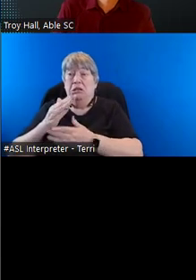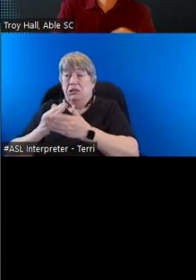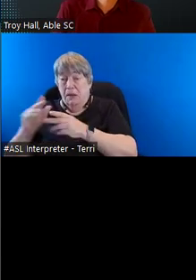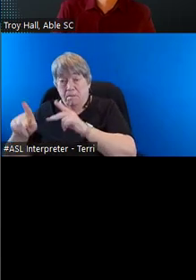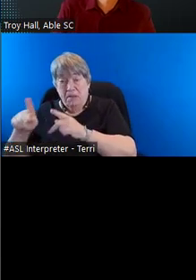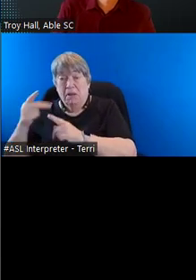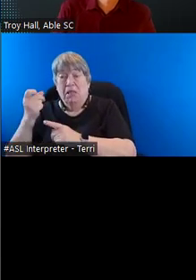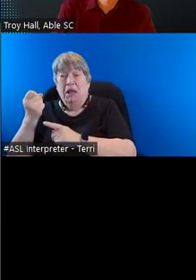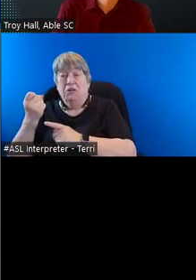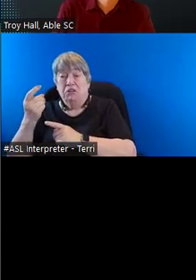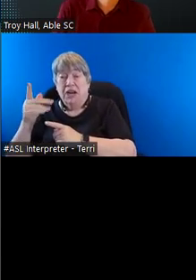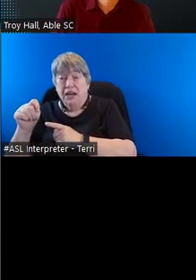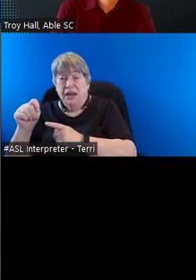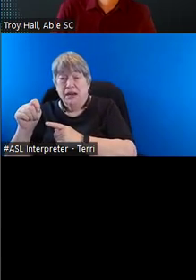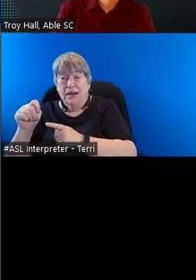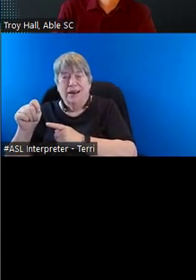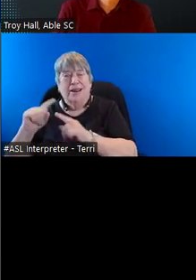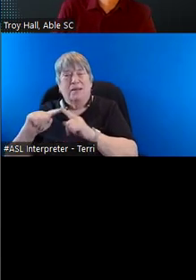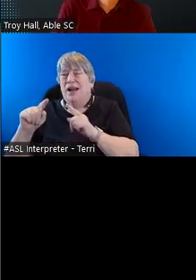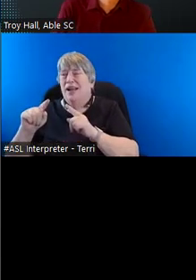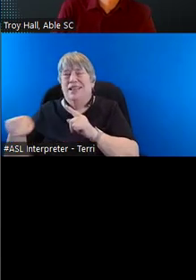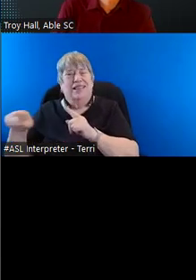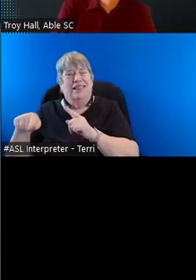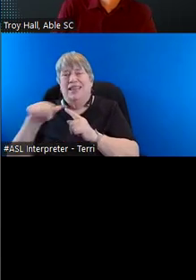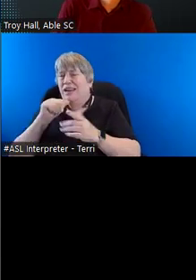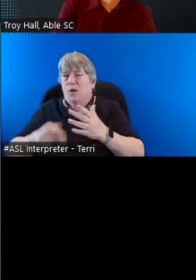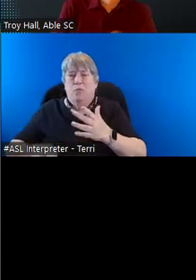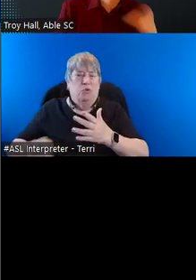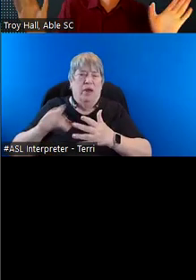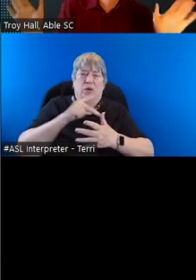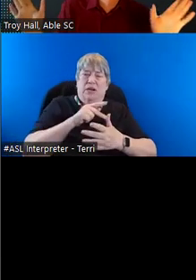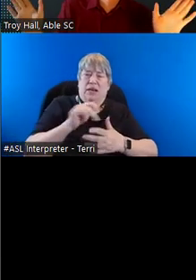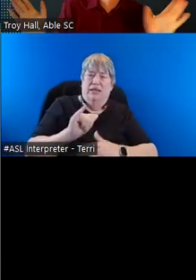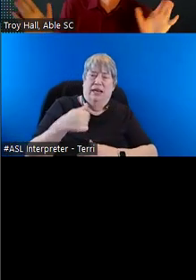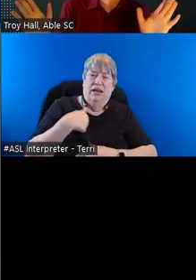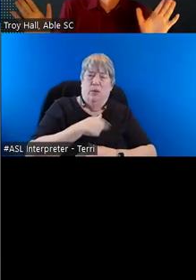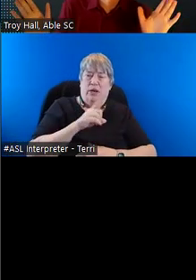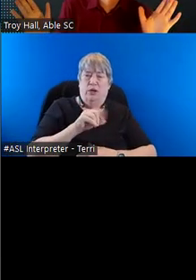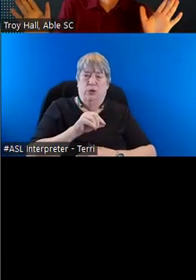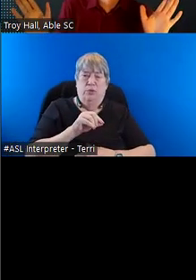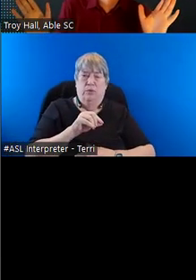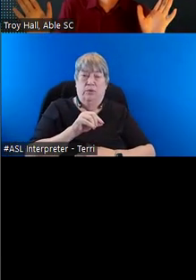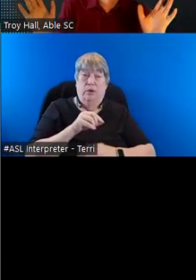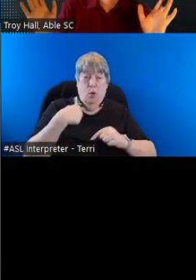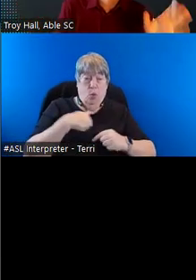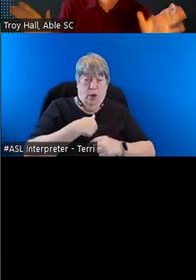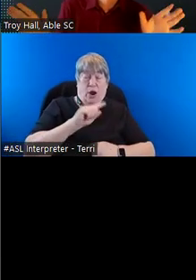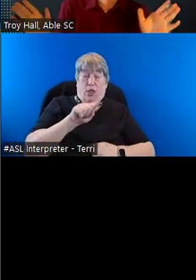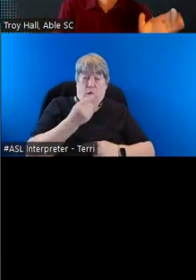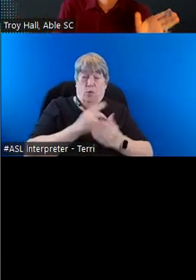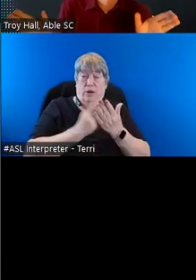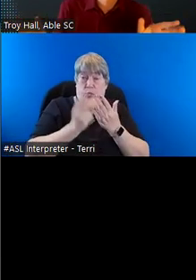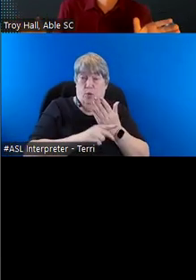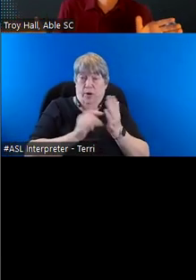it like Centers for Independent Living. Centers for Independent Living are the only program required to